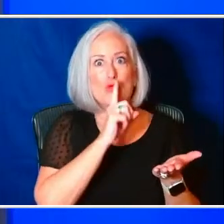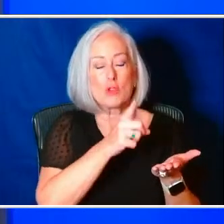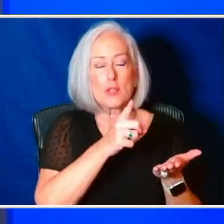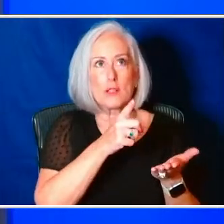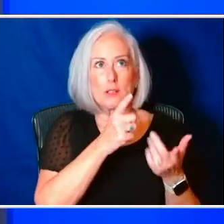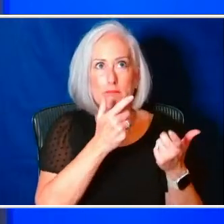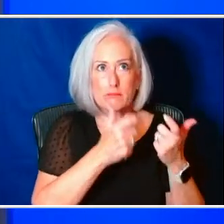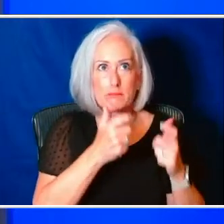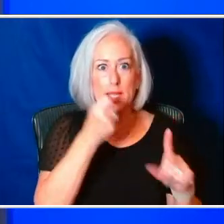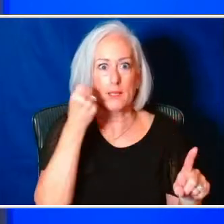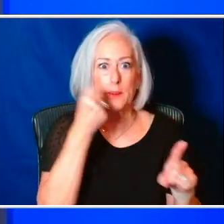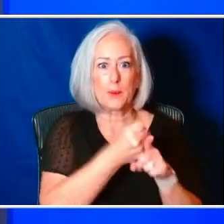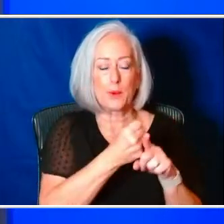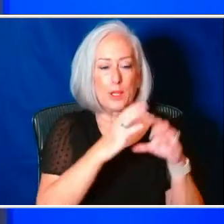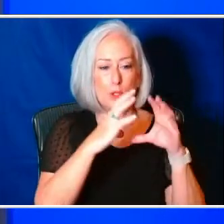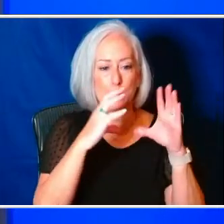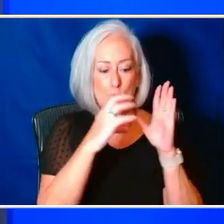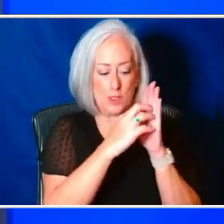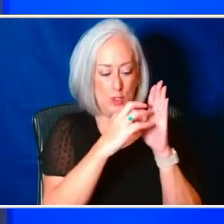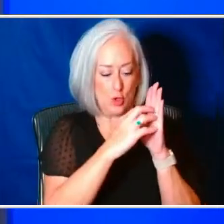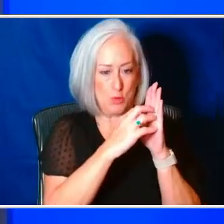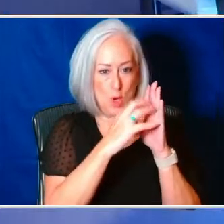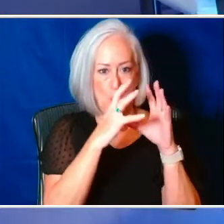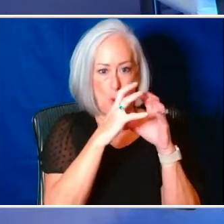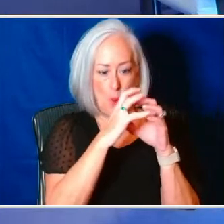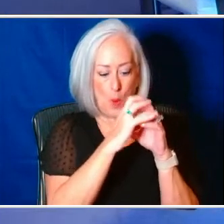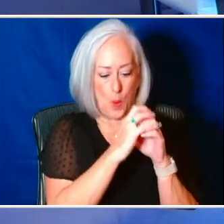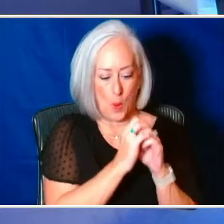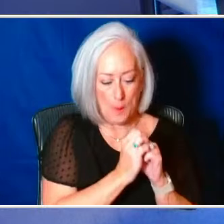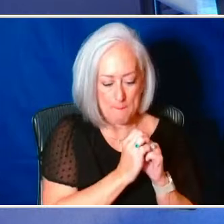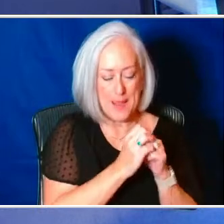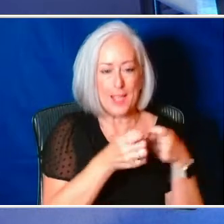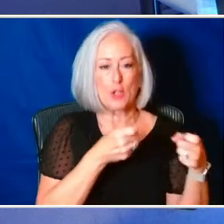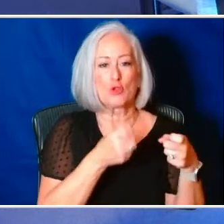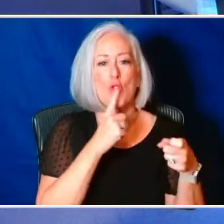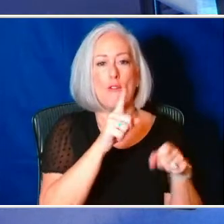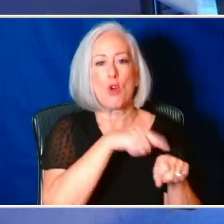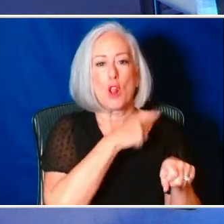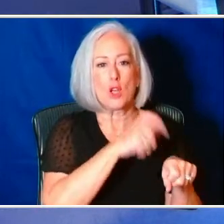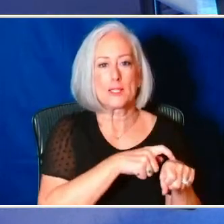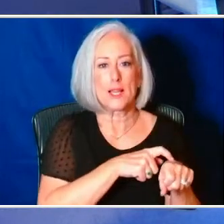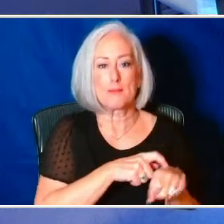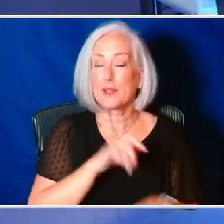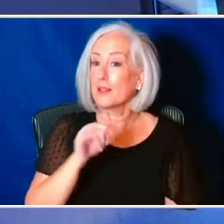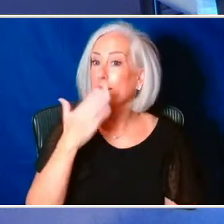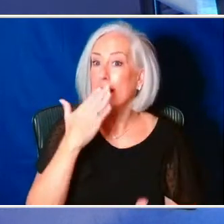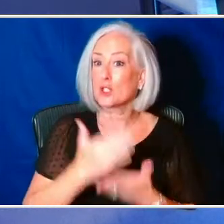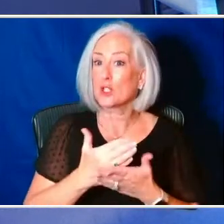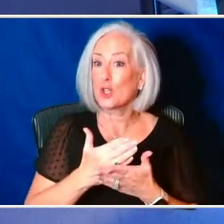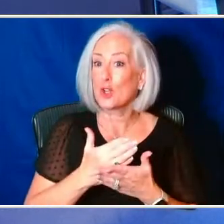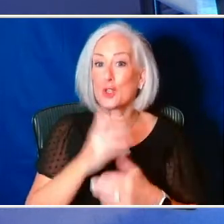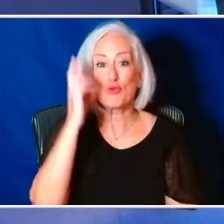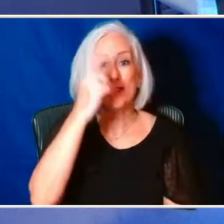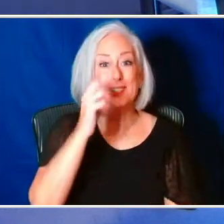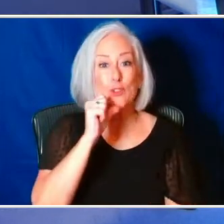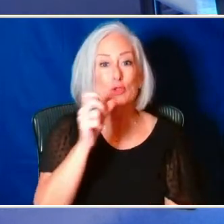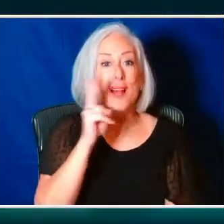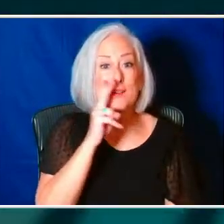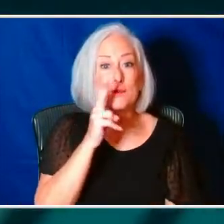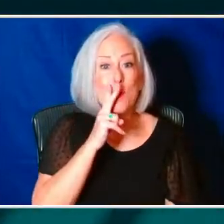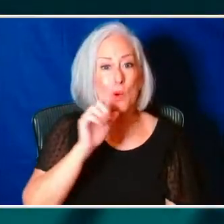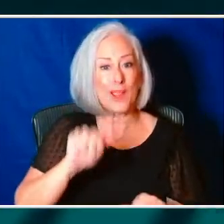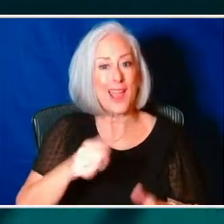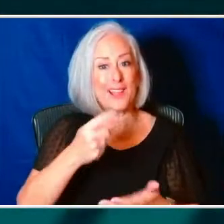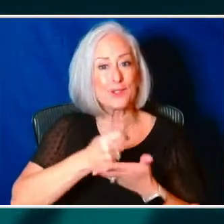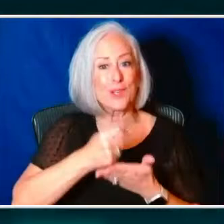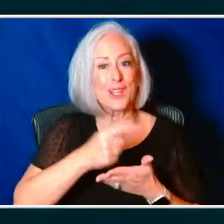shrinkage of the tumor and control this cancer for a very long time. One more reason to not smoke. We can actually treat your lung cancer. There you go. Better. Hawkeye, welcome